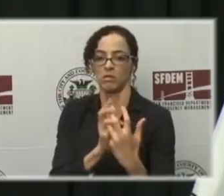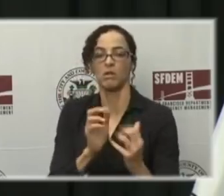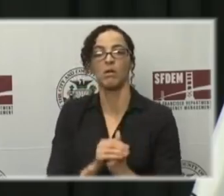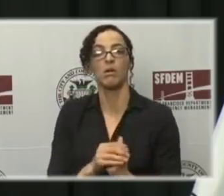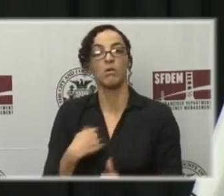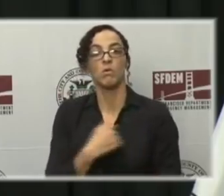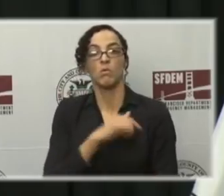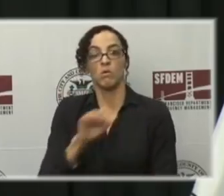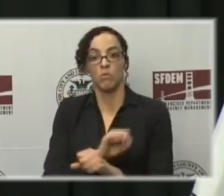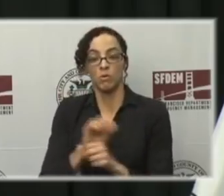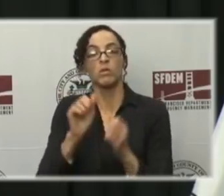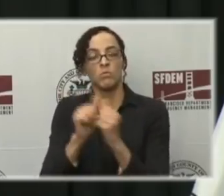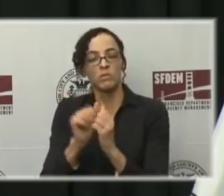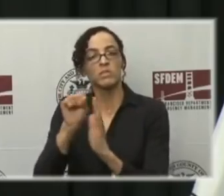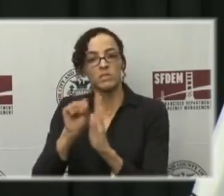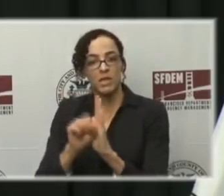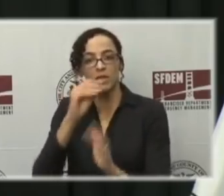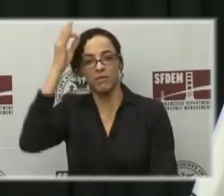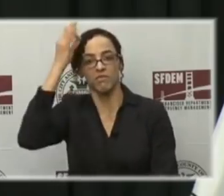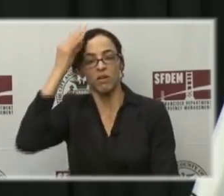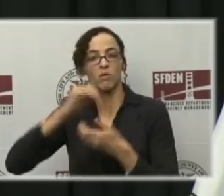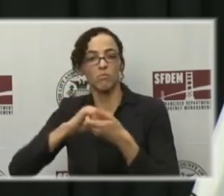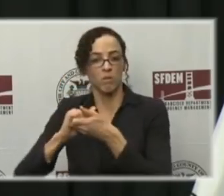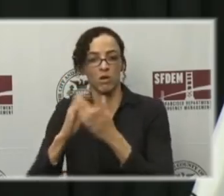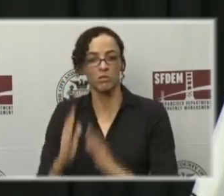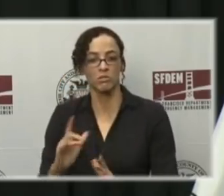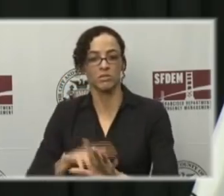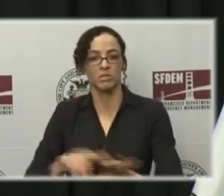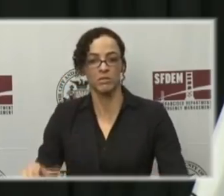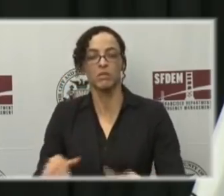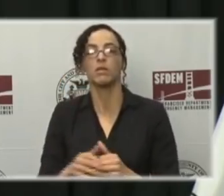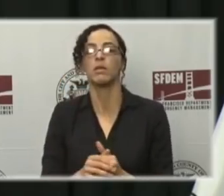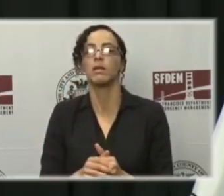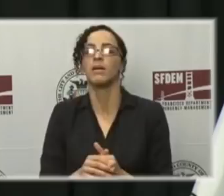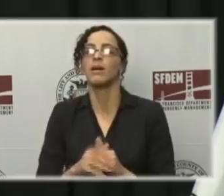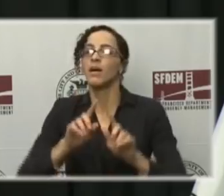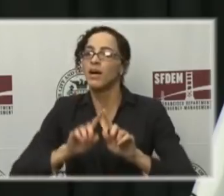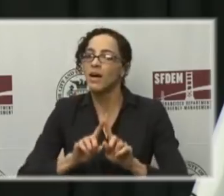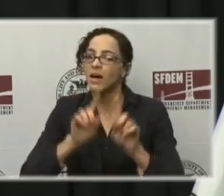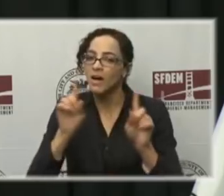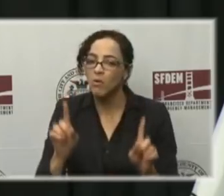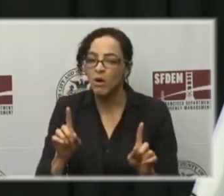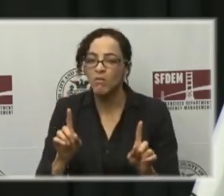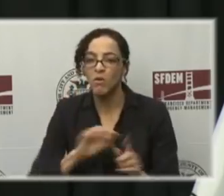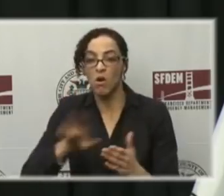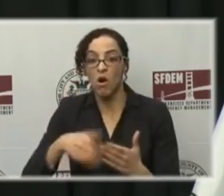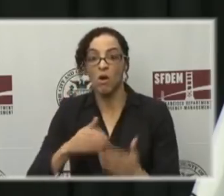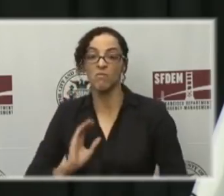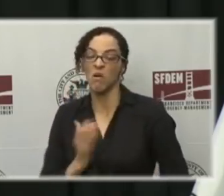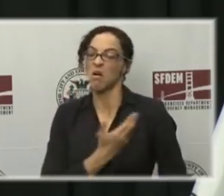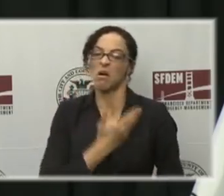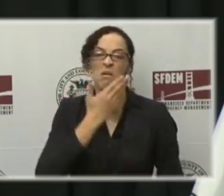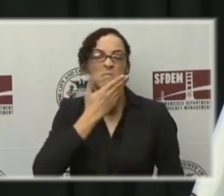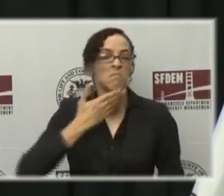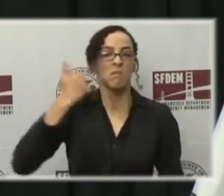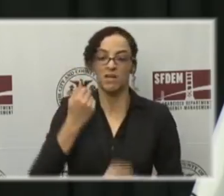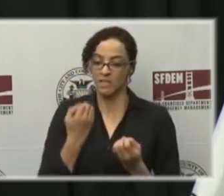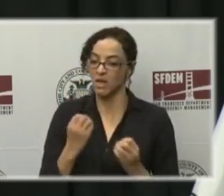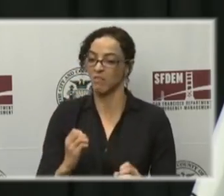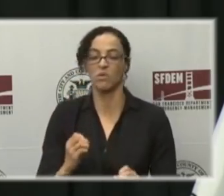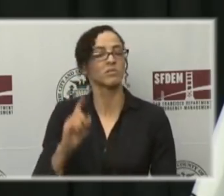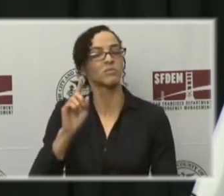However, even best efforts are no guarantee against the spread of the virus. There are currently